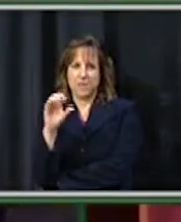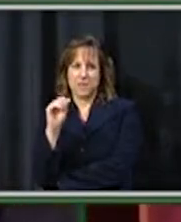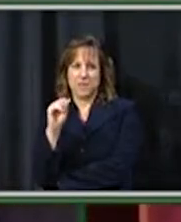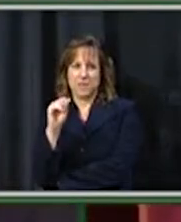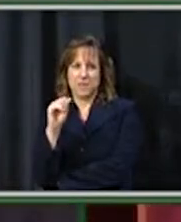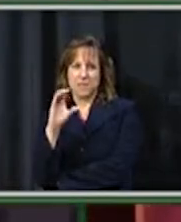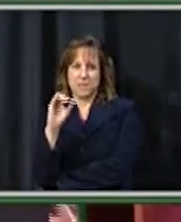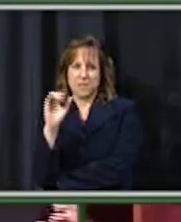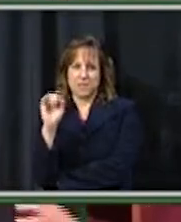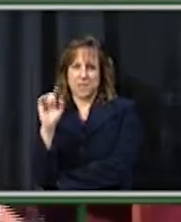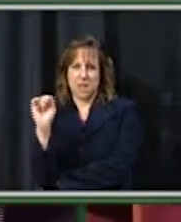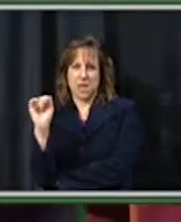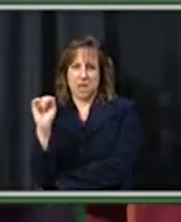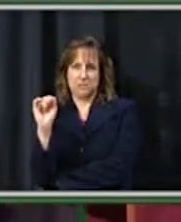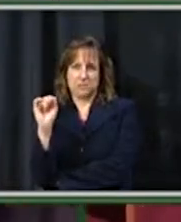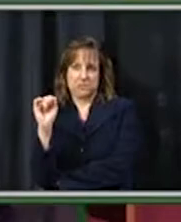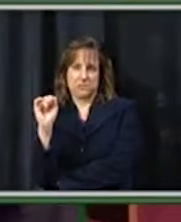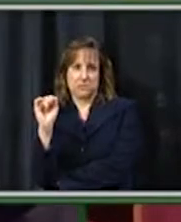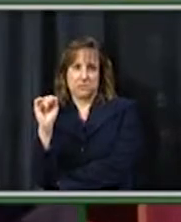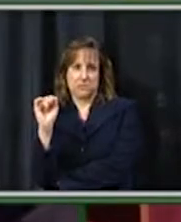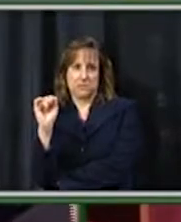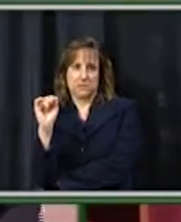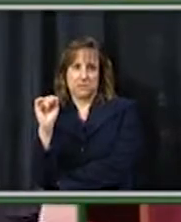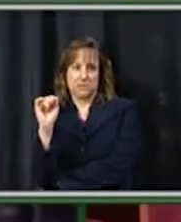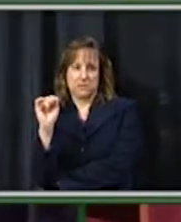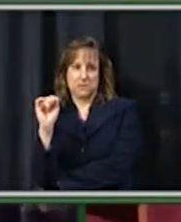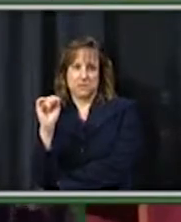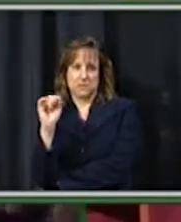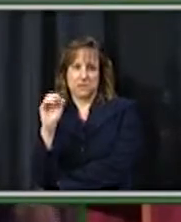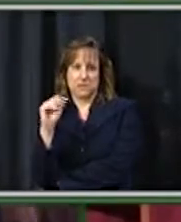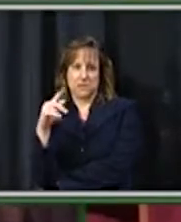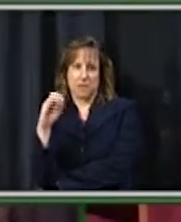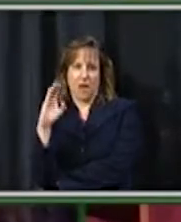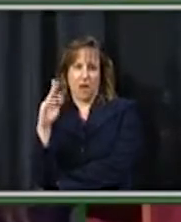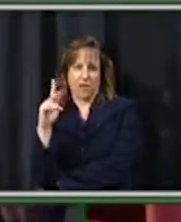Scott Edenfield. Trevor Morris.